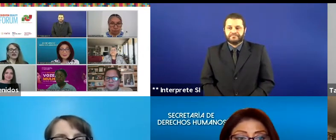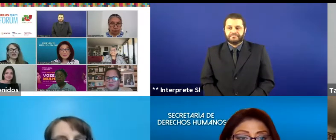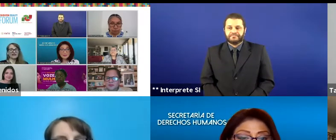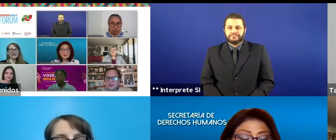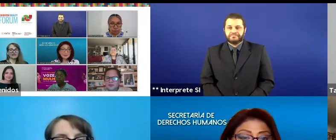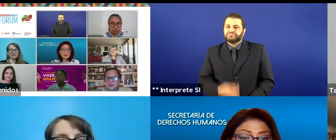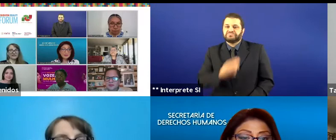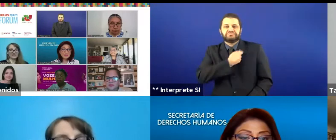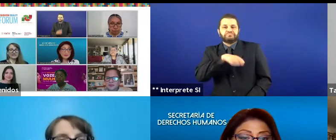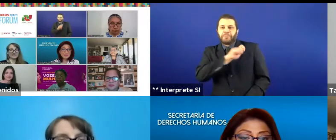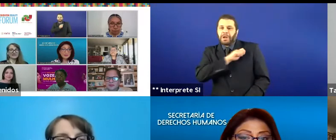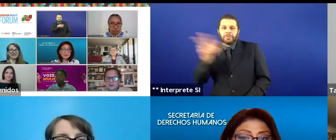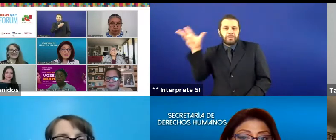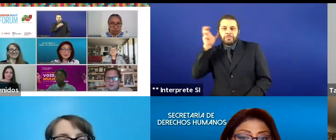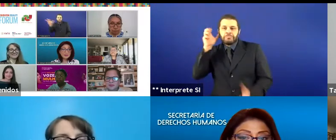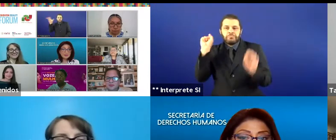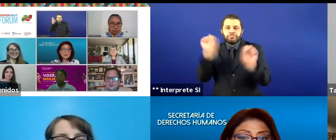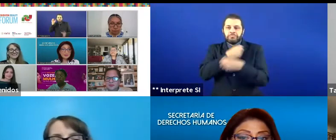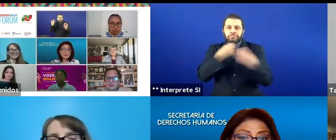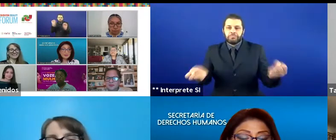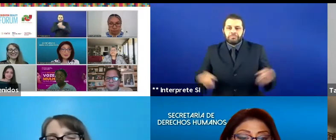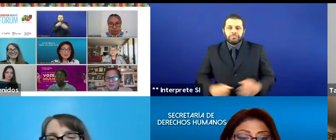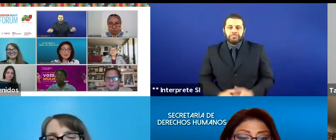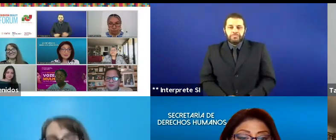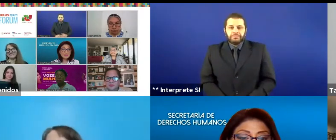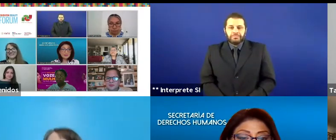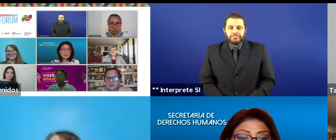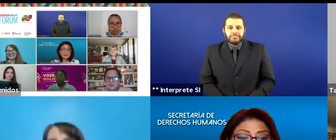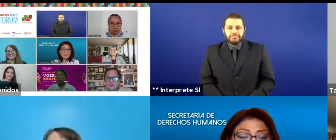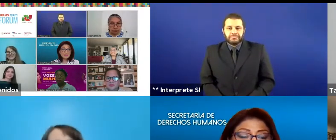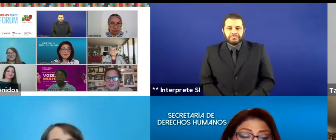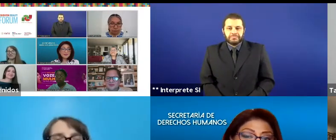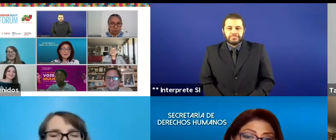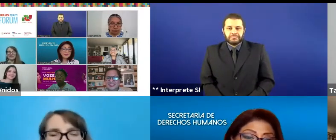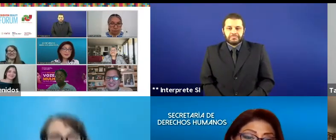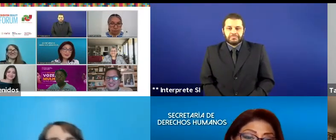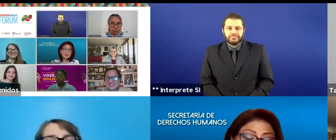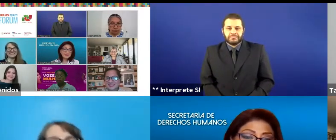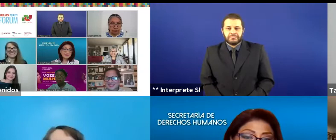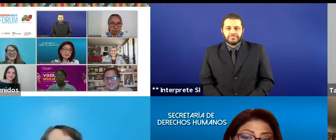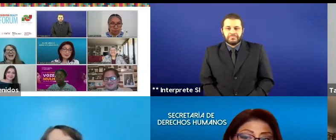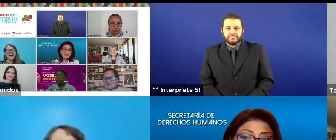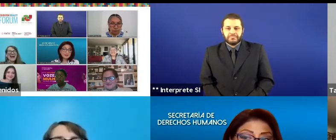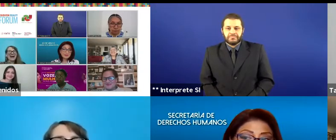A little bit. The challenges of meeting in global forums.